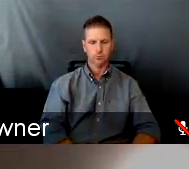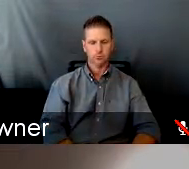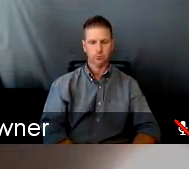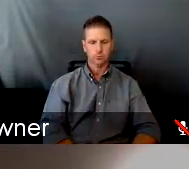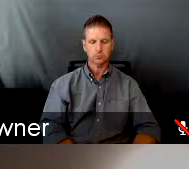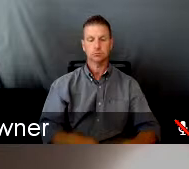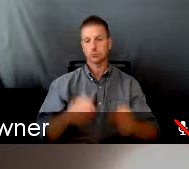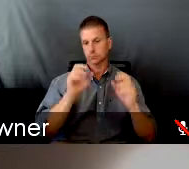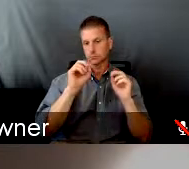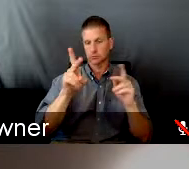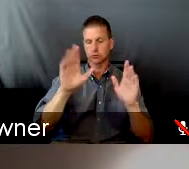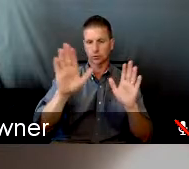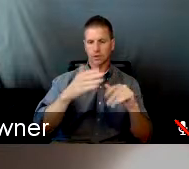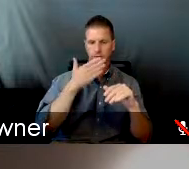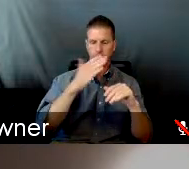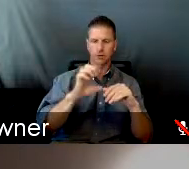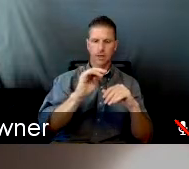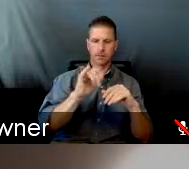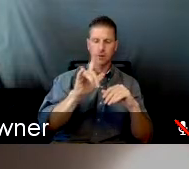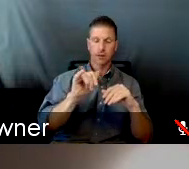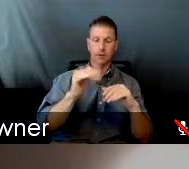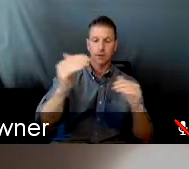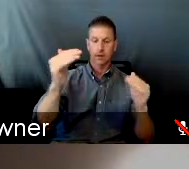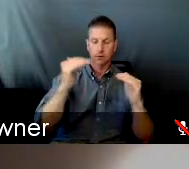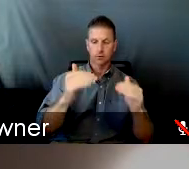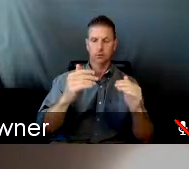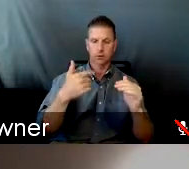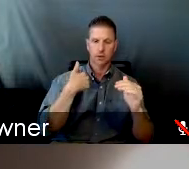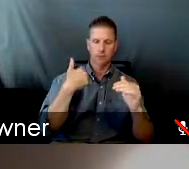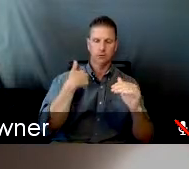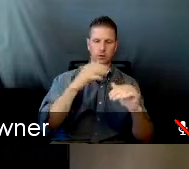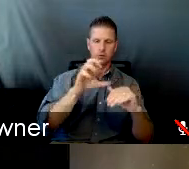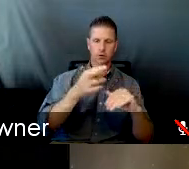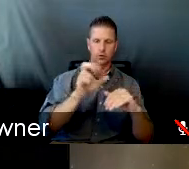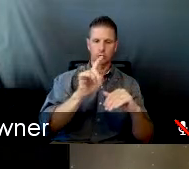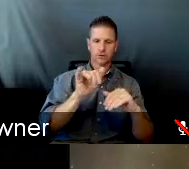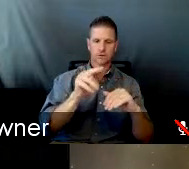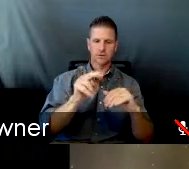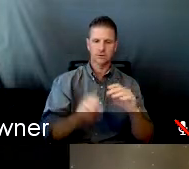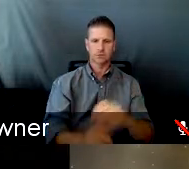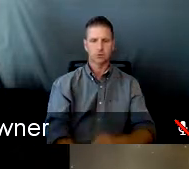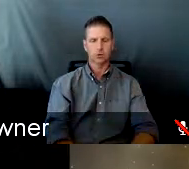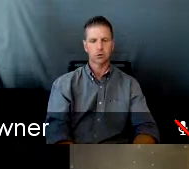Okay, great. Thank you, Emily. Next up, we have Christine.